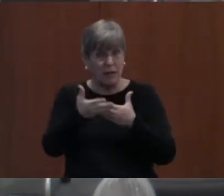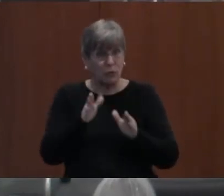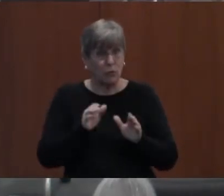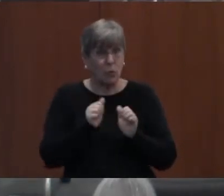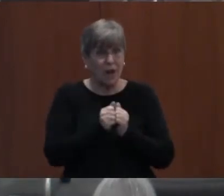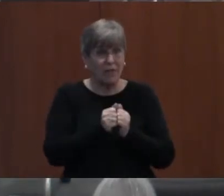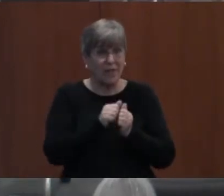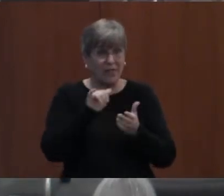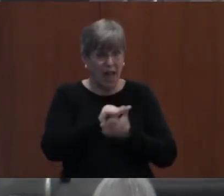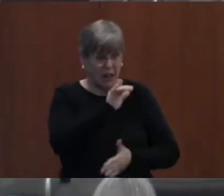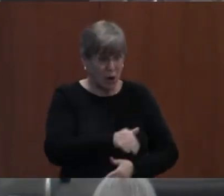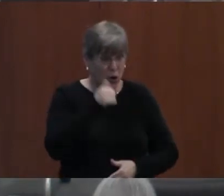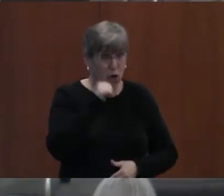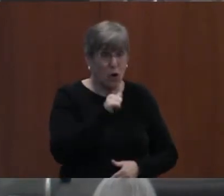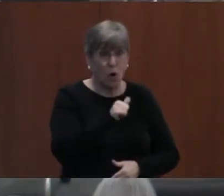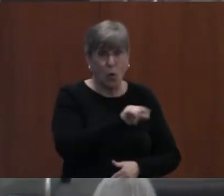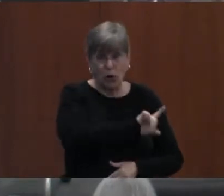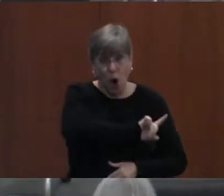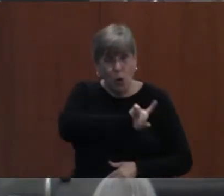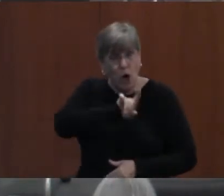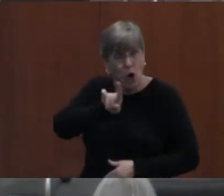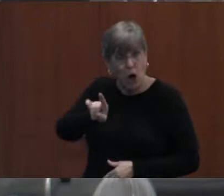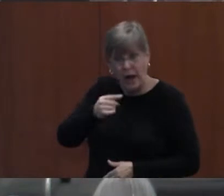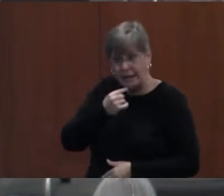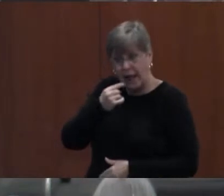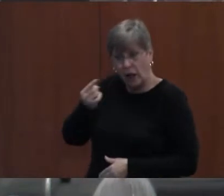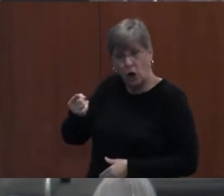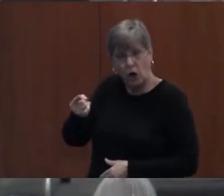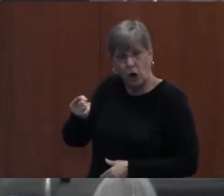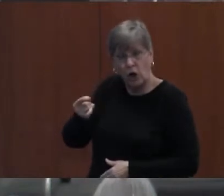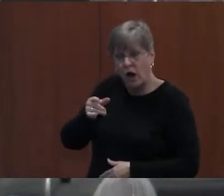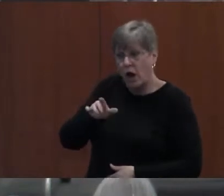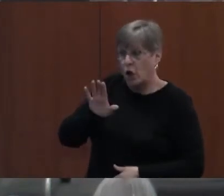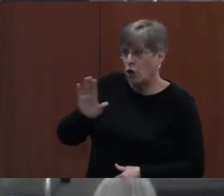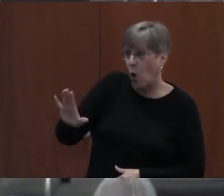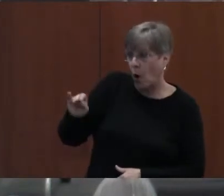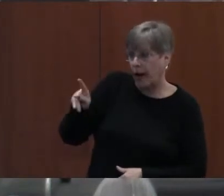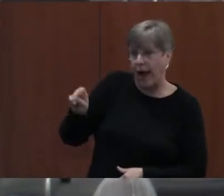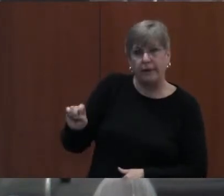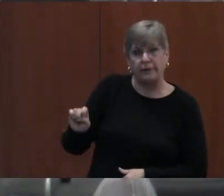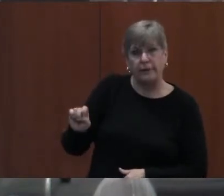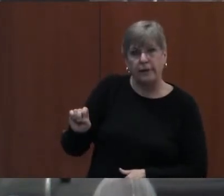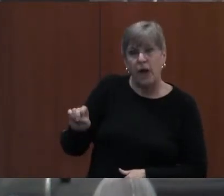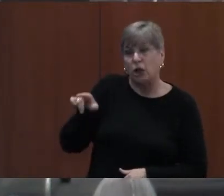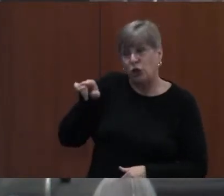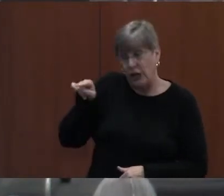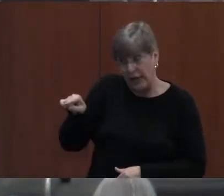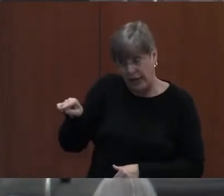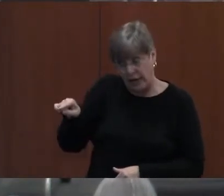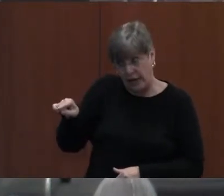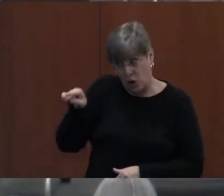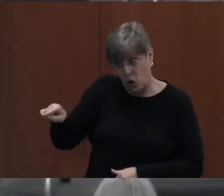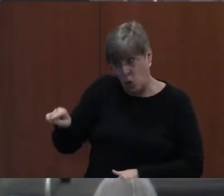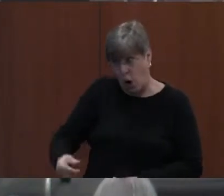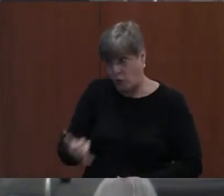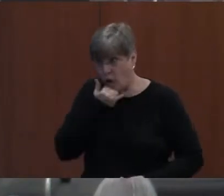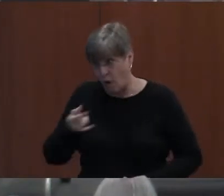when that little girl would go up to her and tell her that her case, that she was the one that was